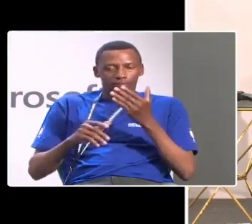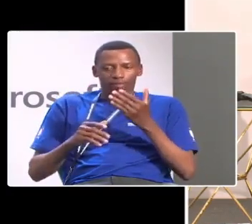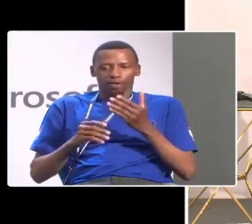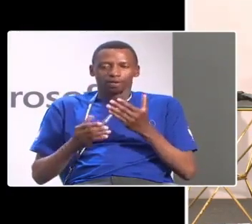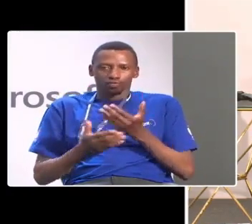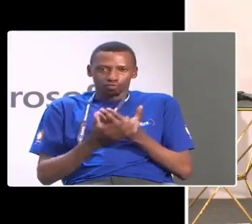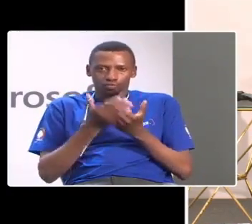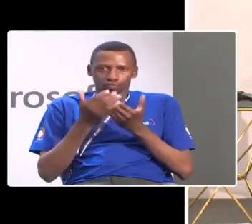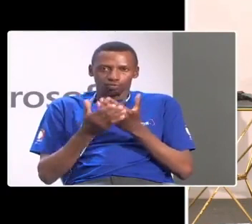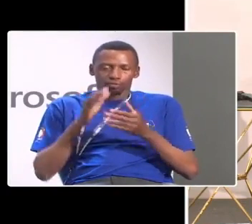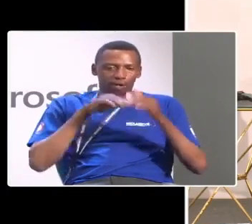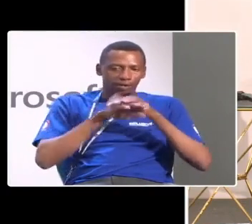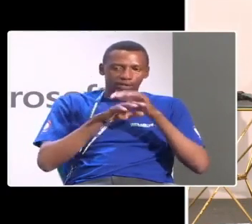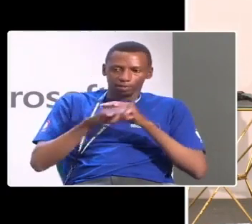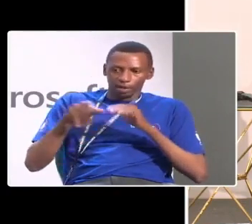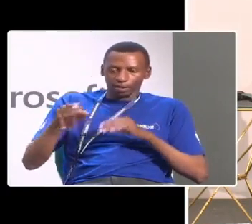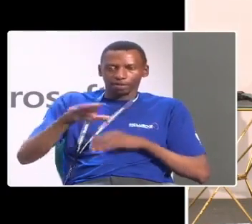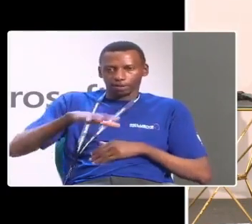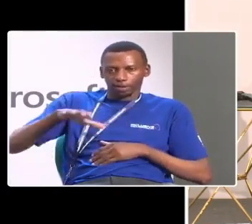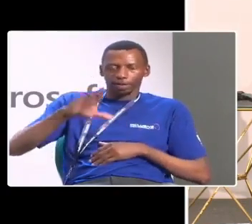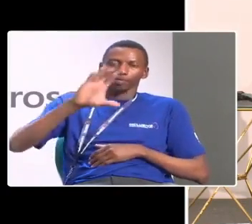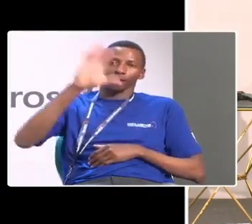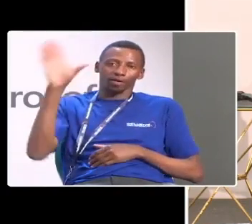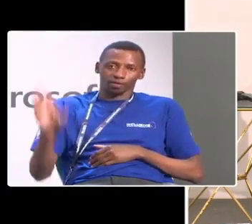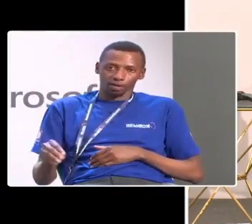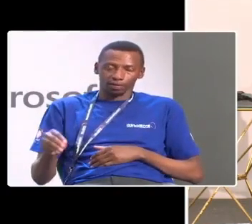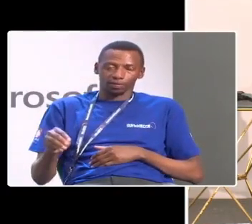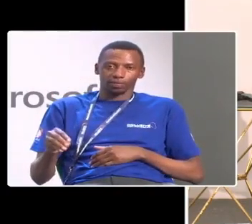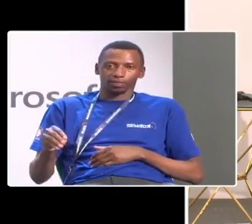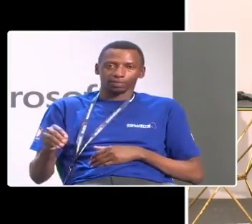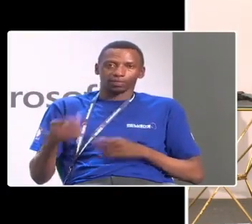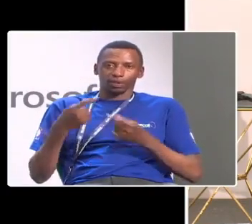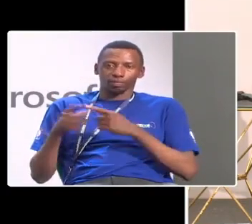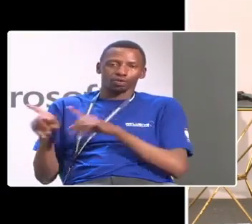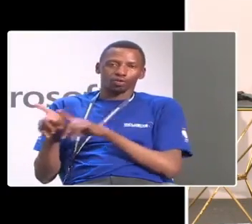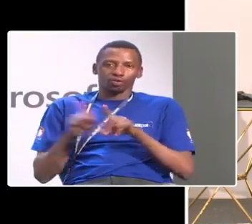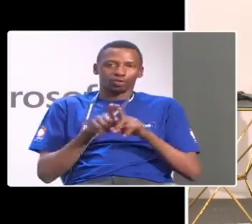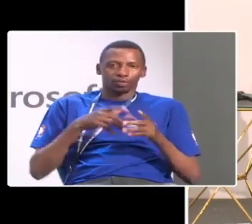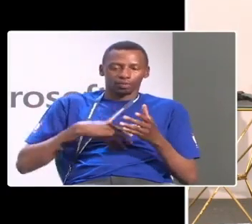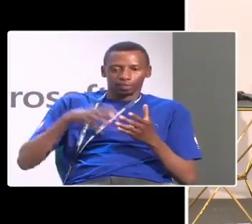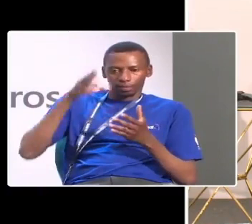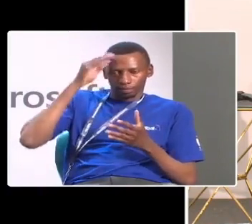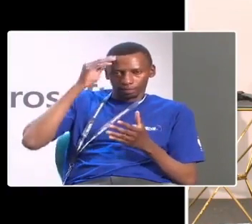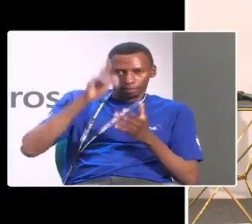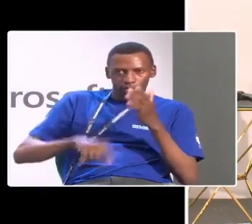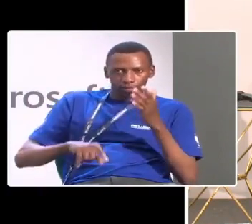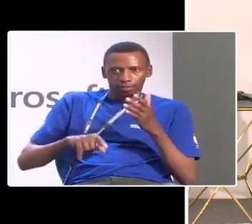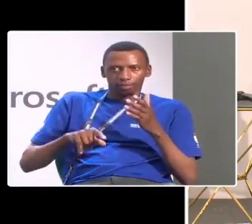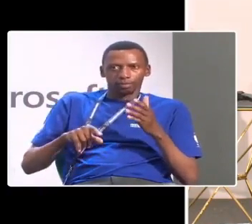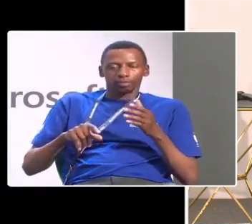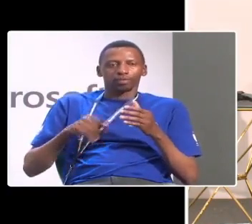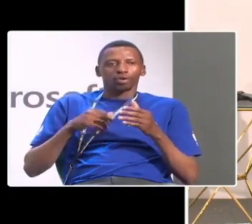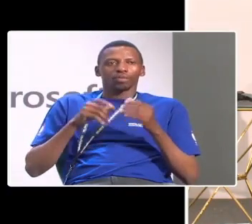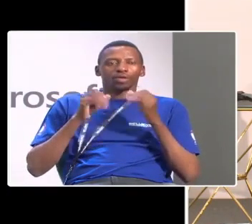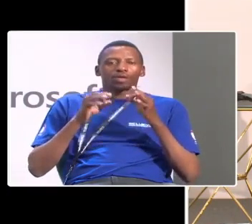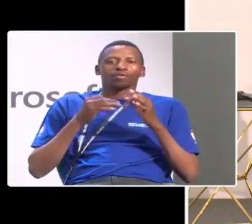space and on the African continent. But I also know that we all know that if we want to go fast,